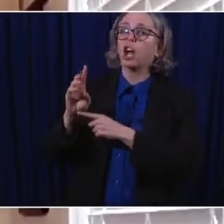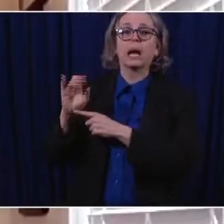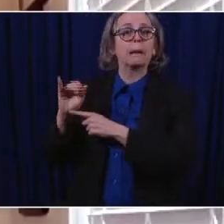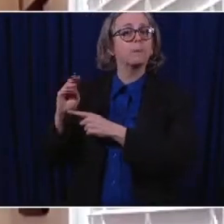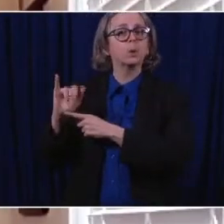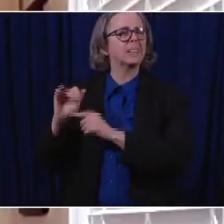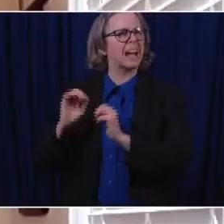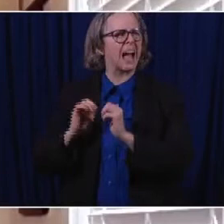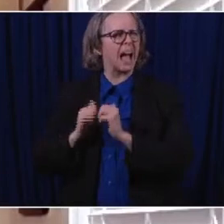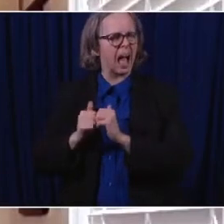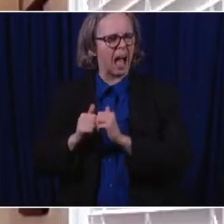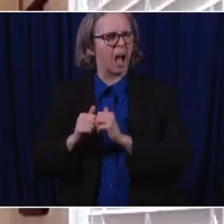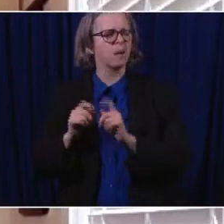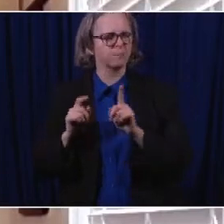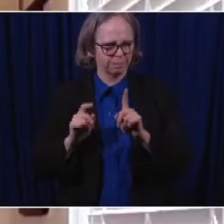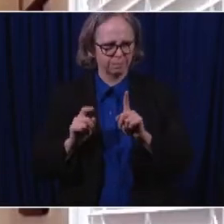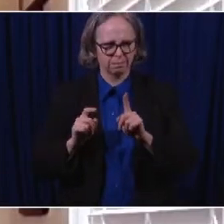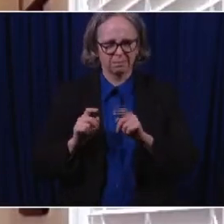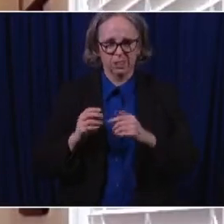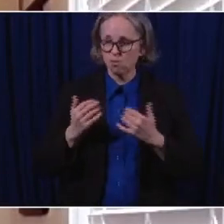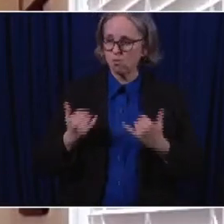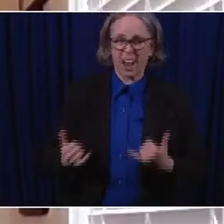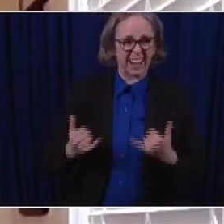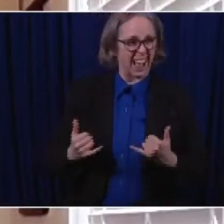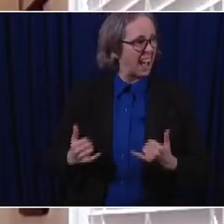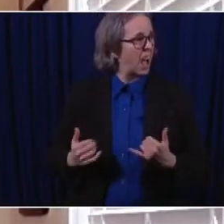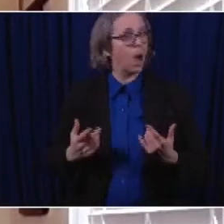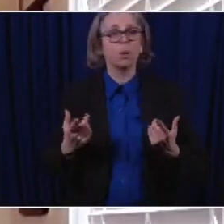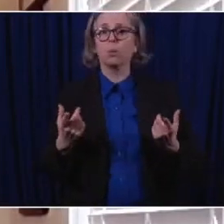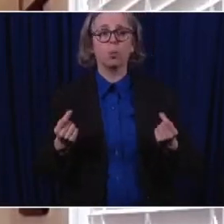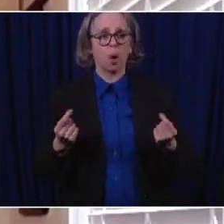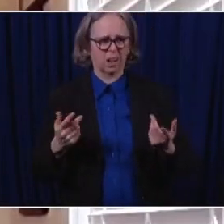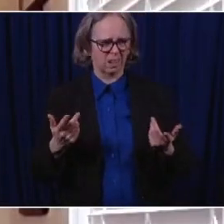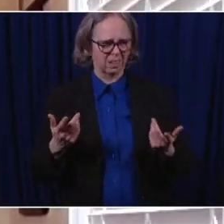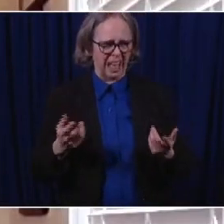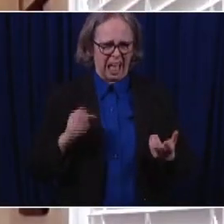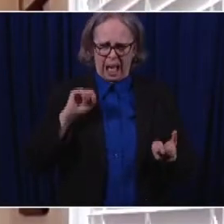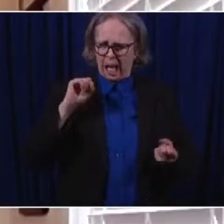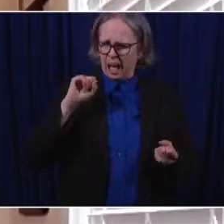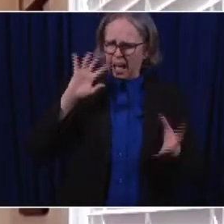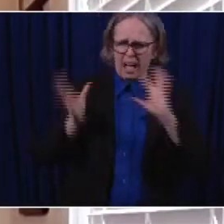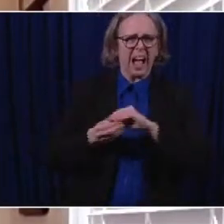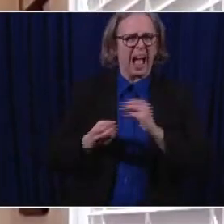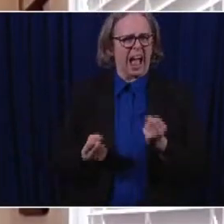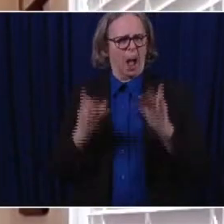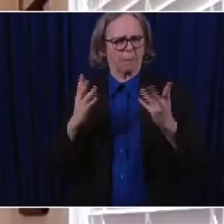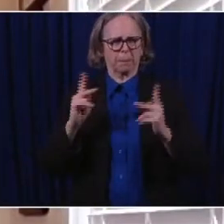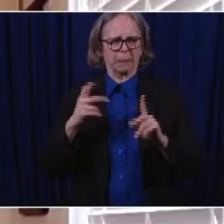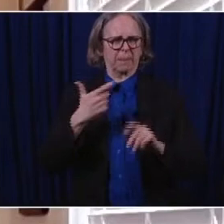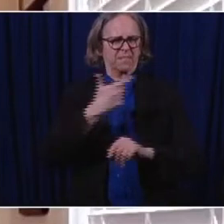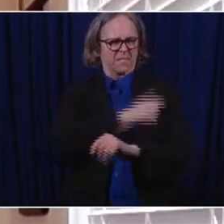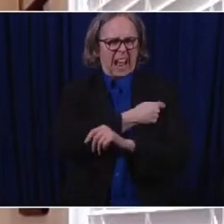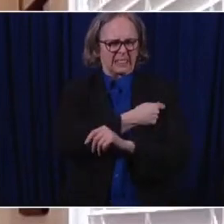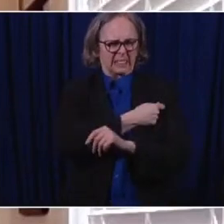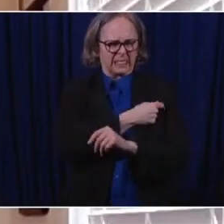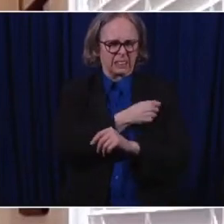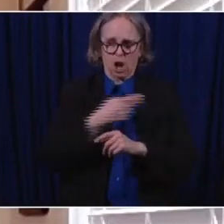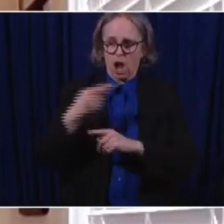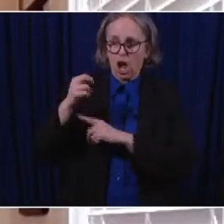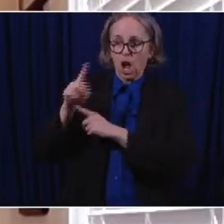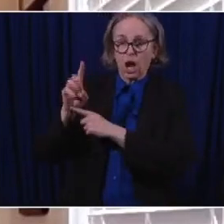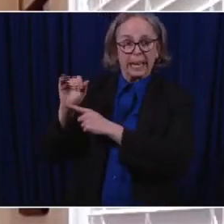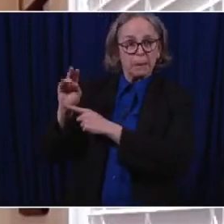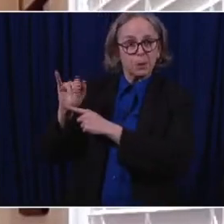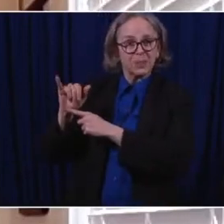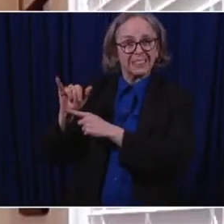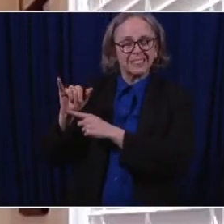the exact number that will constitute herd immunity in our state is not known, but there are really only two ways that